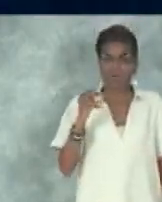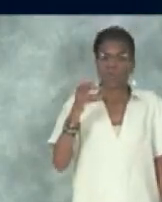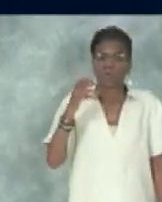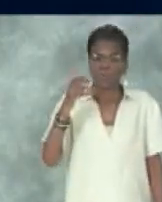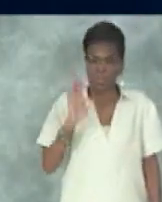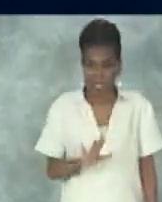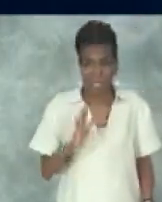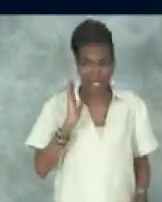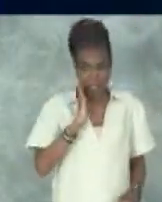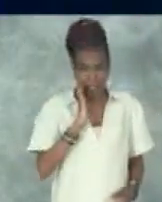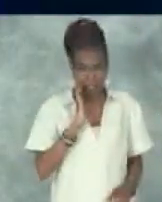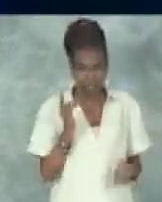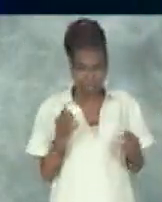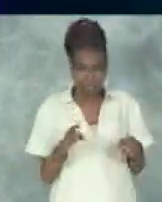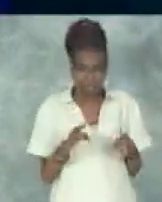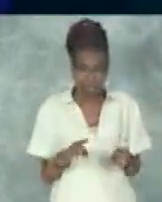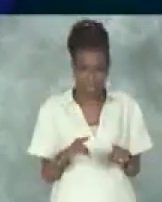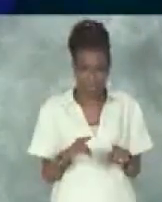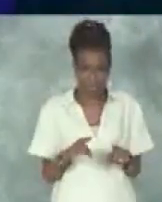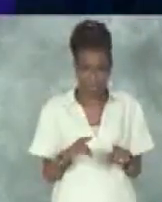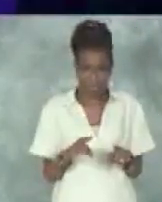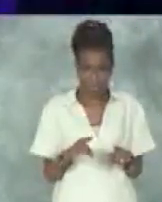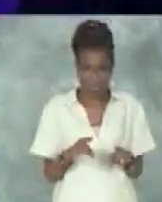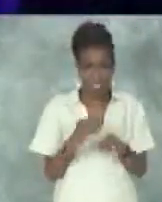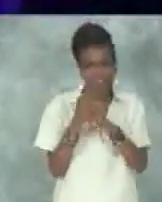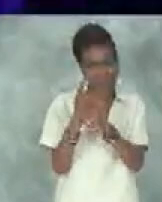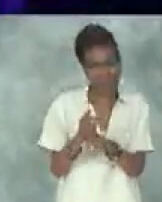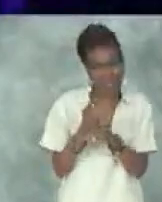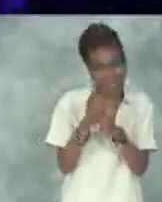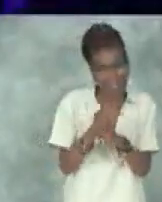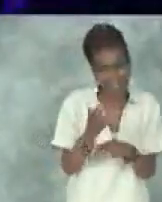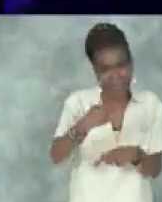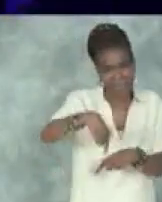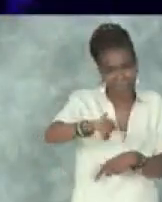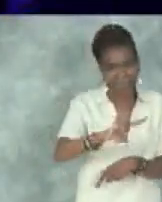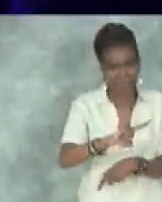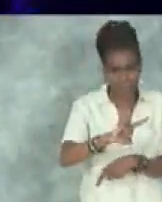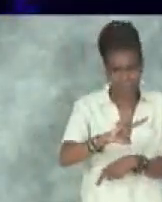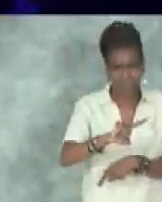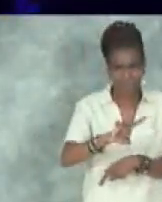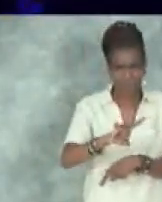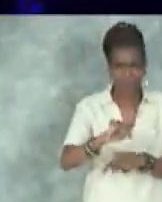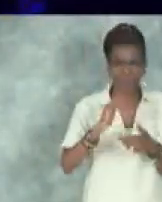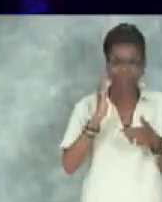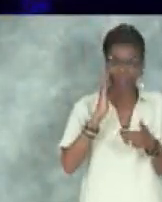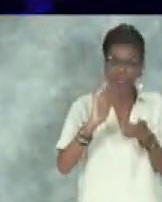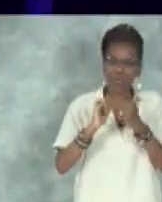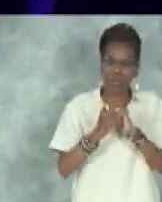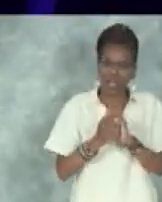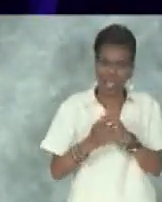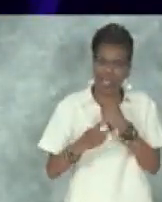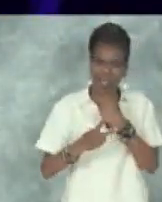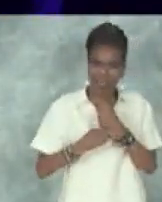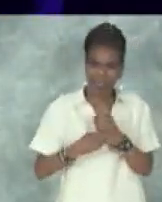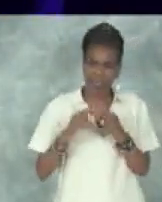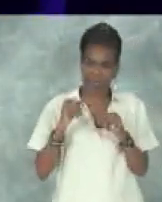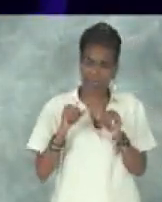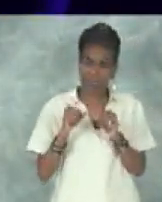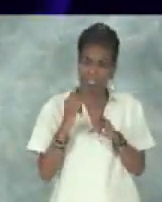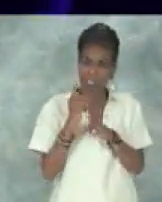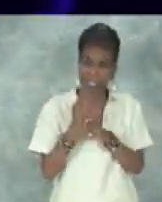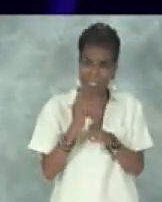understand that God knows what we're dealing with, and God knows how to preserve us in this